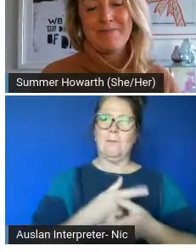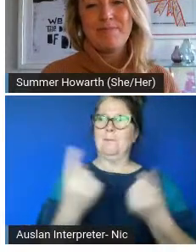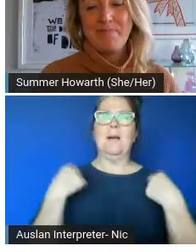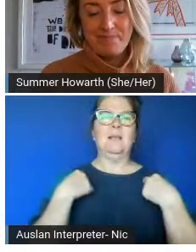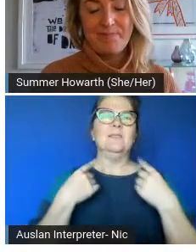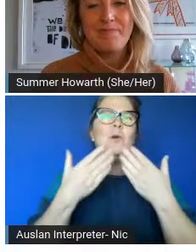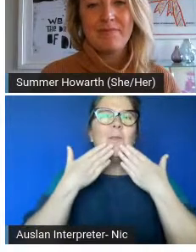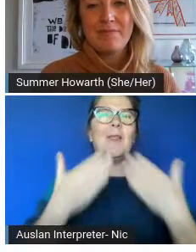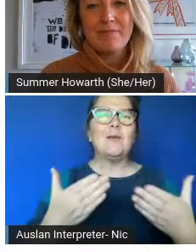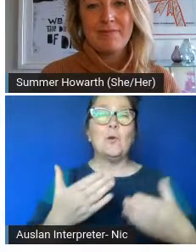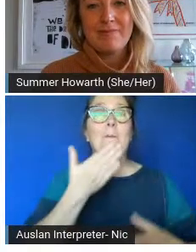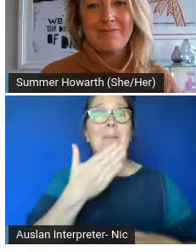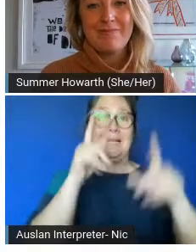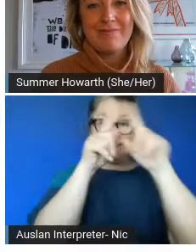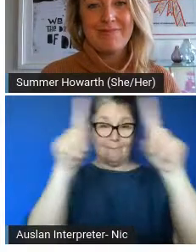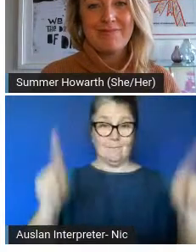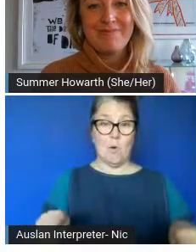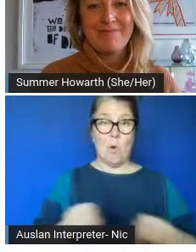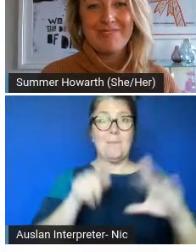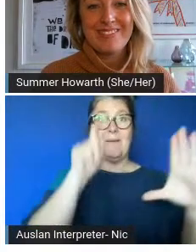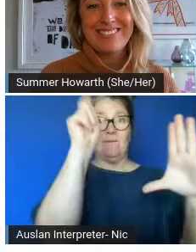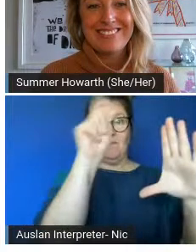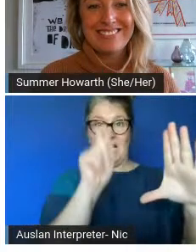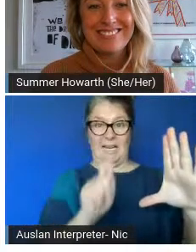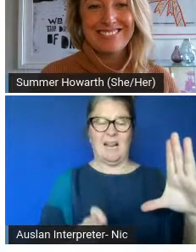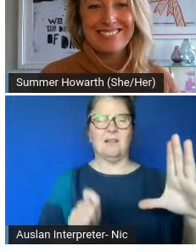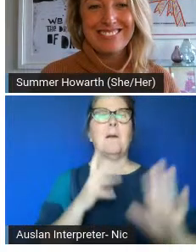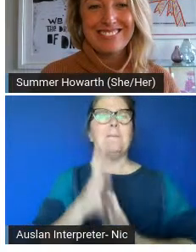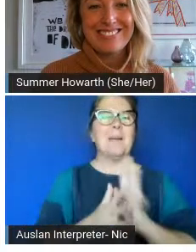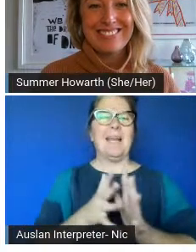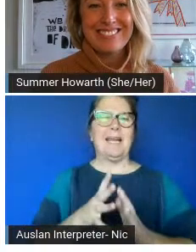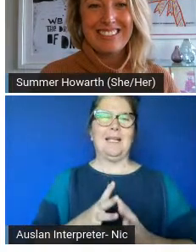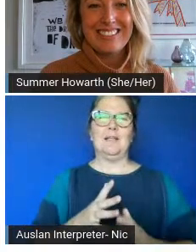form so that you can get your micro credential.